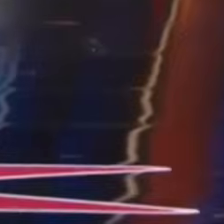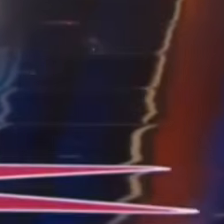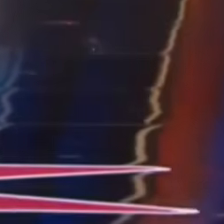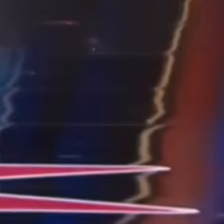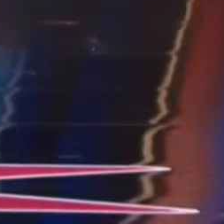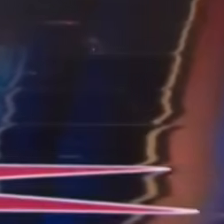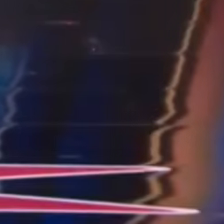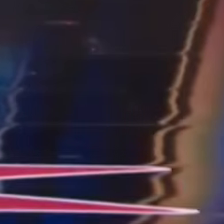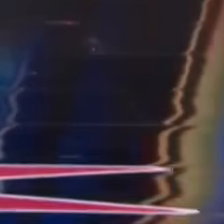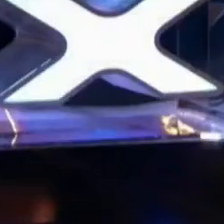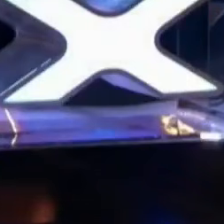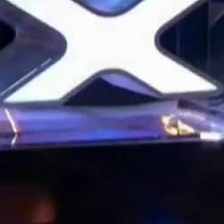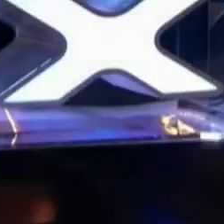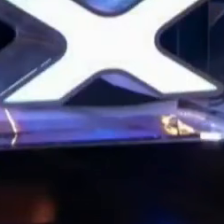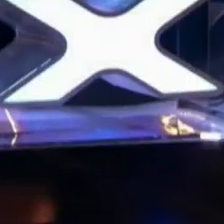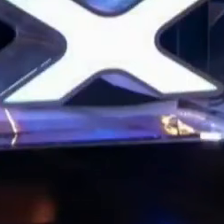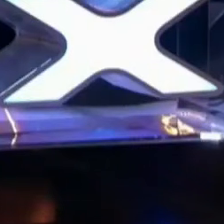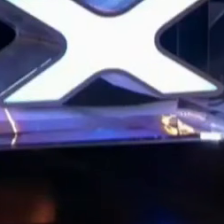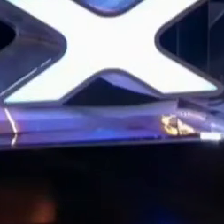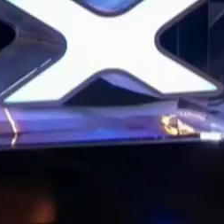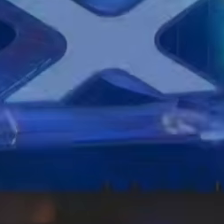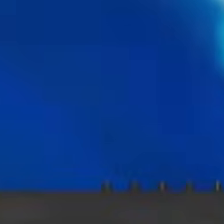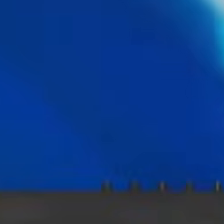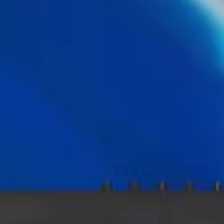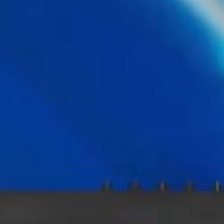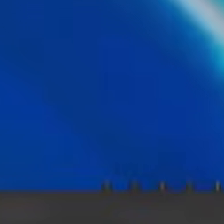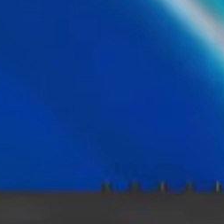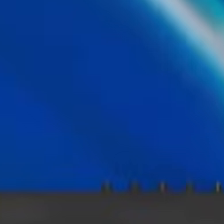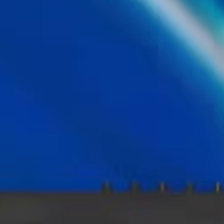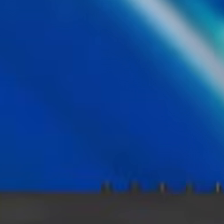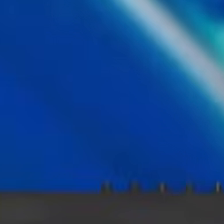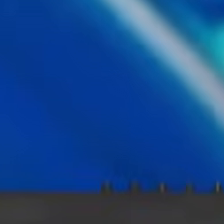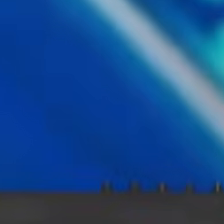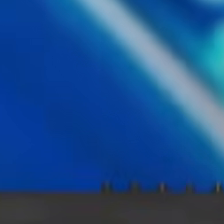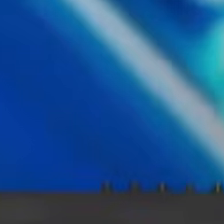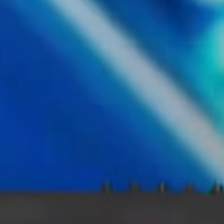I'm good. What's your name, please? My name's Journey. Love you.